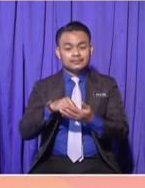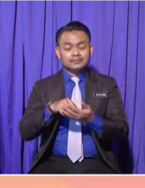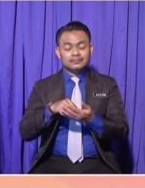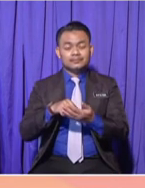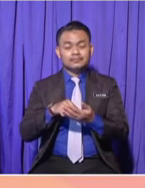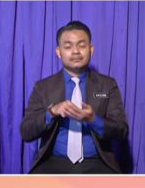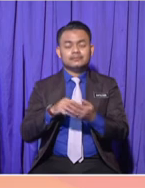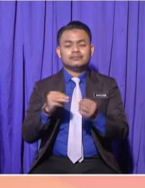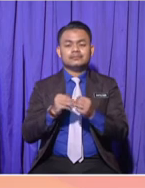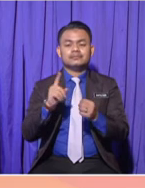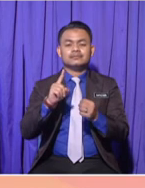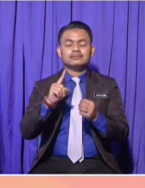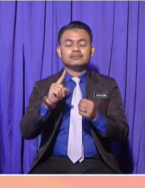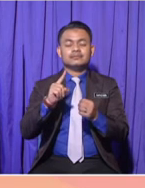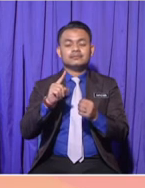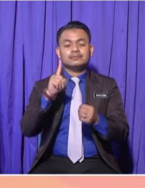like in numerals.